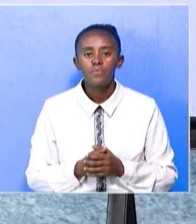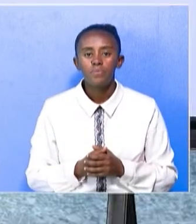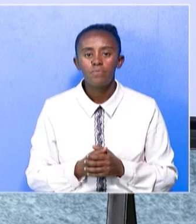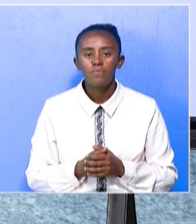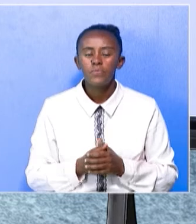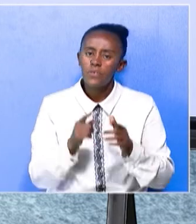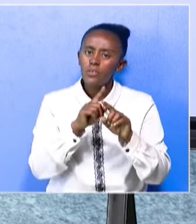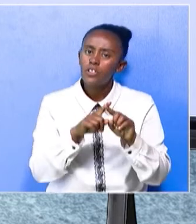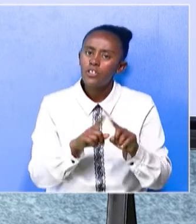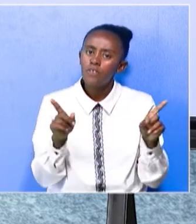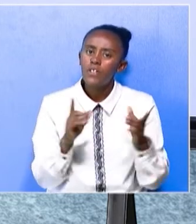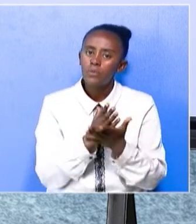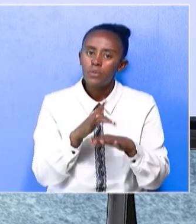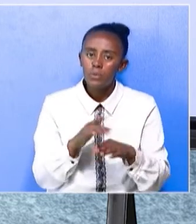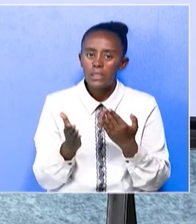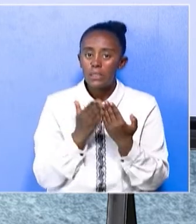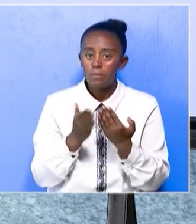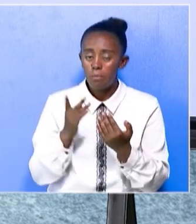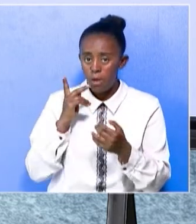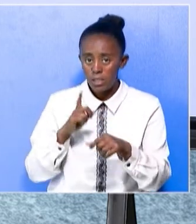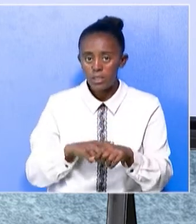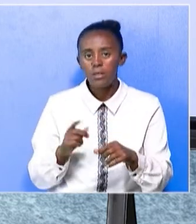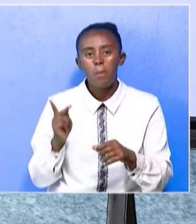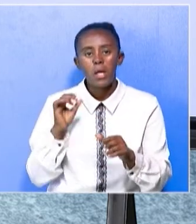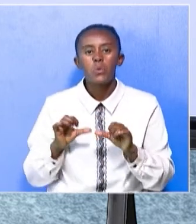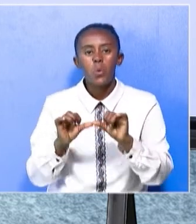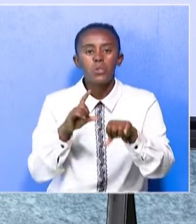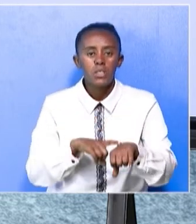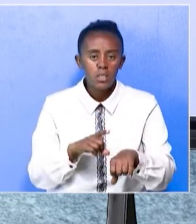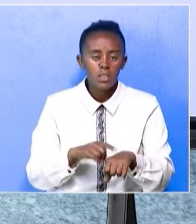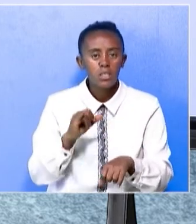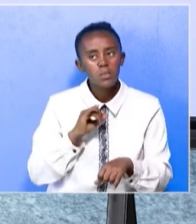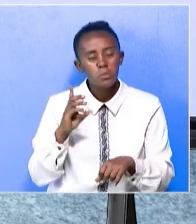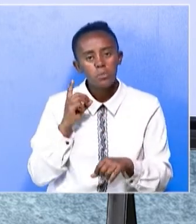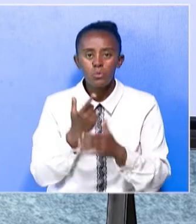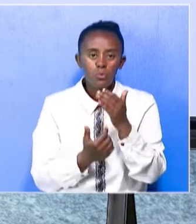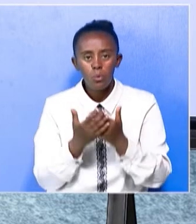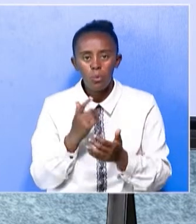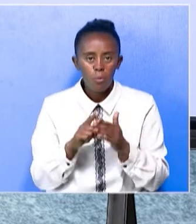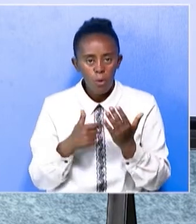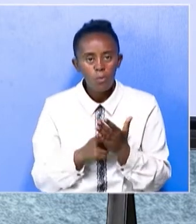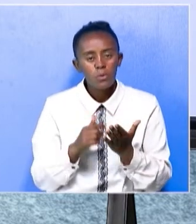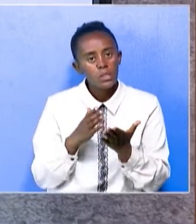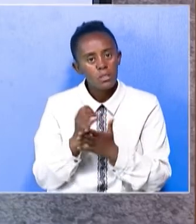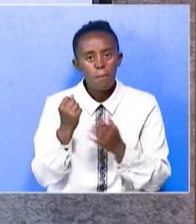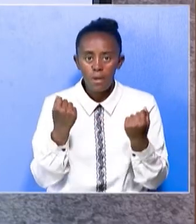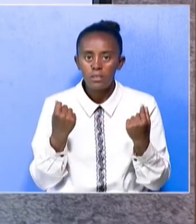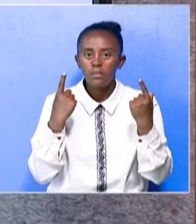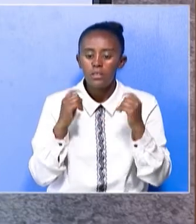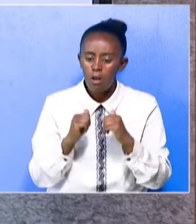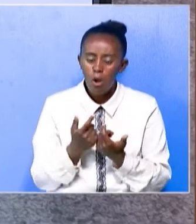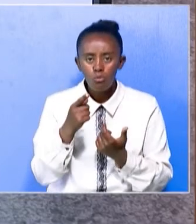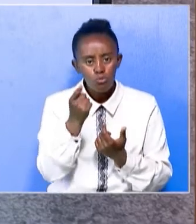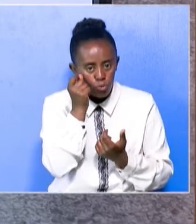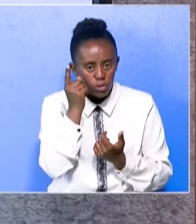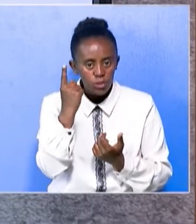What the difference between the simple past and the past continuous tense? I would like to talk about some understanding, the way how you